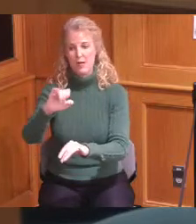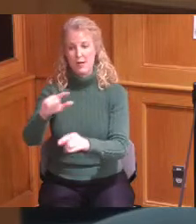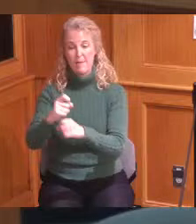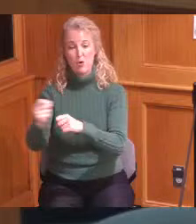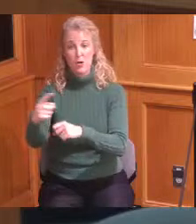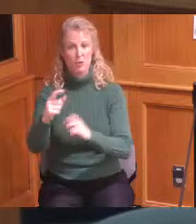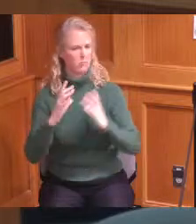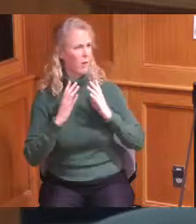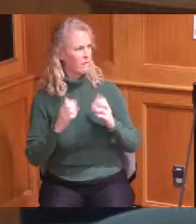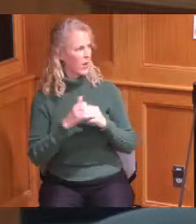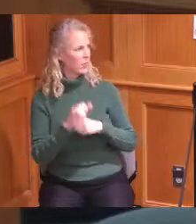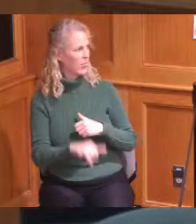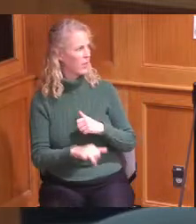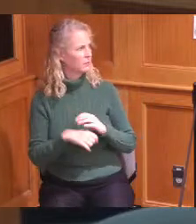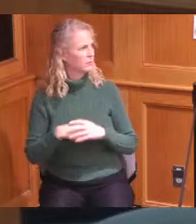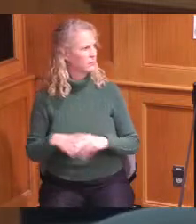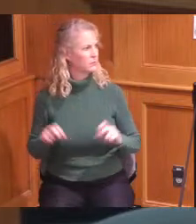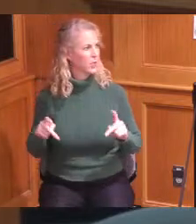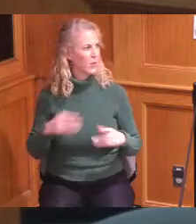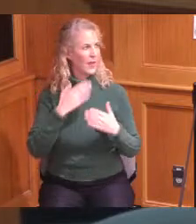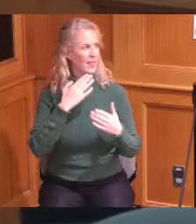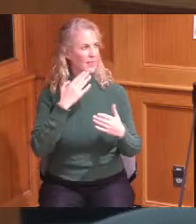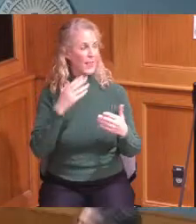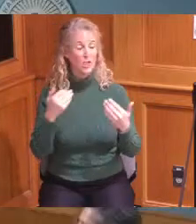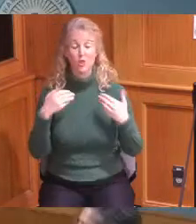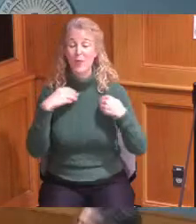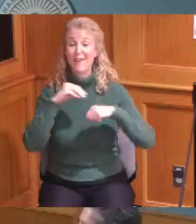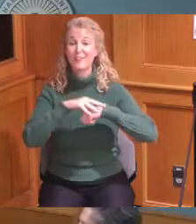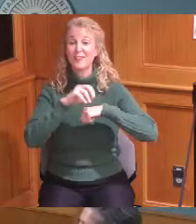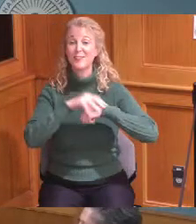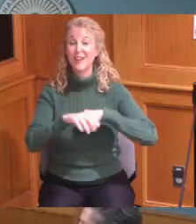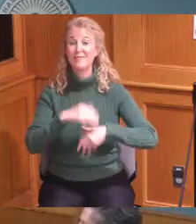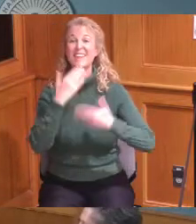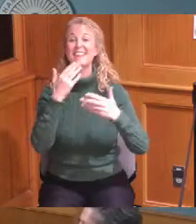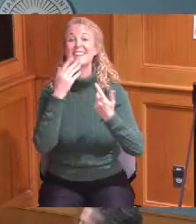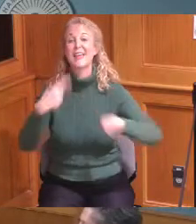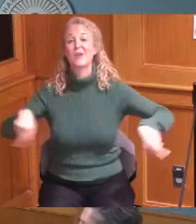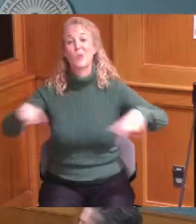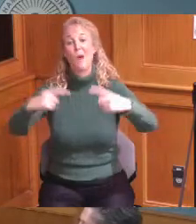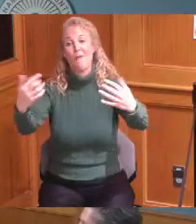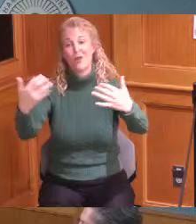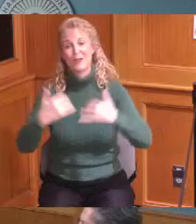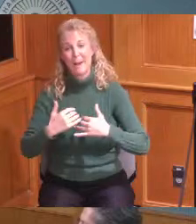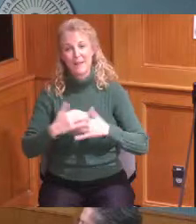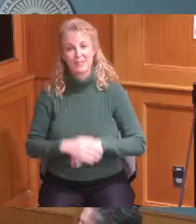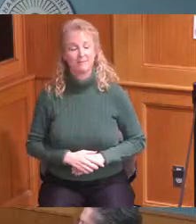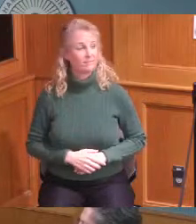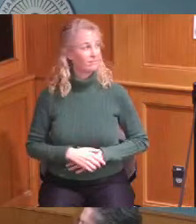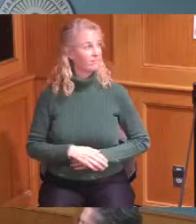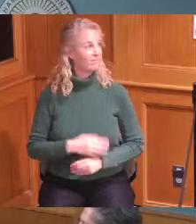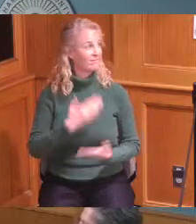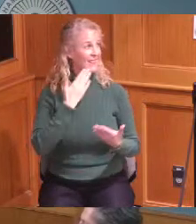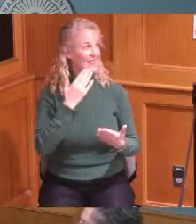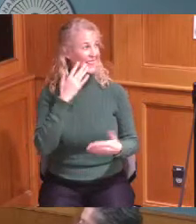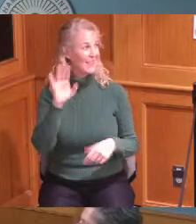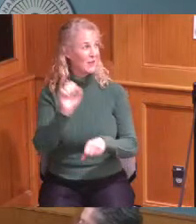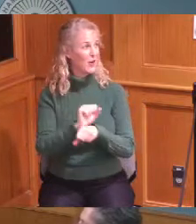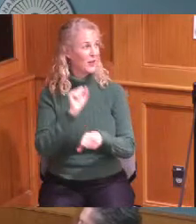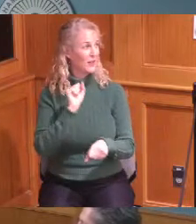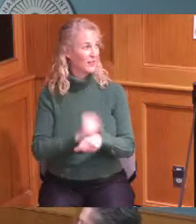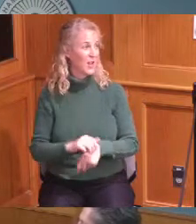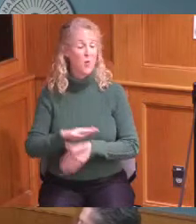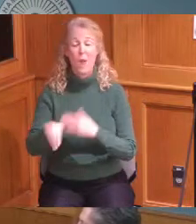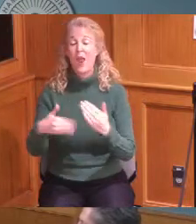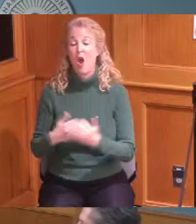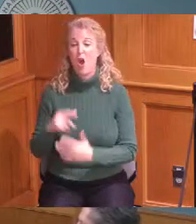year. That's fine. Yeah. Right. I think you've got your direction. Thank you. All right. Thank you all. Thanks for being here. Thanks again for the TLRC. Yes. And to all the